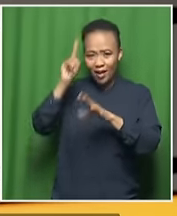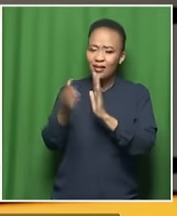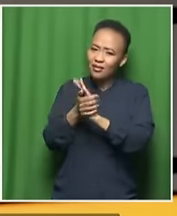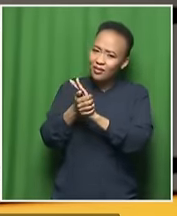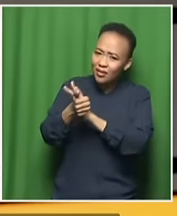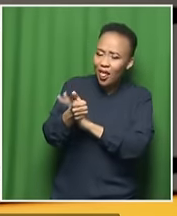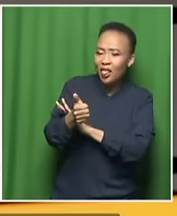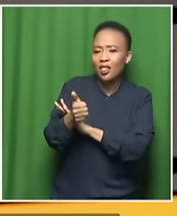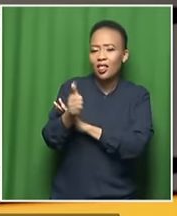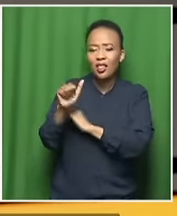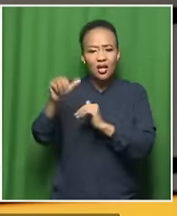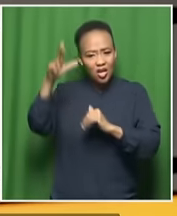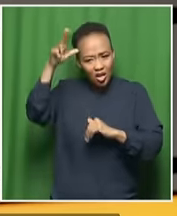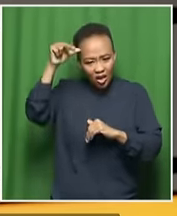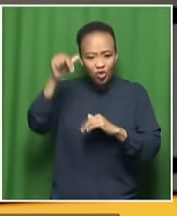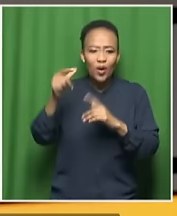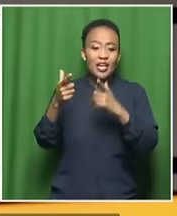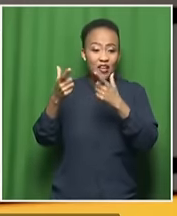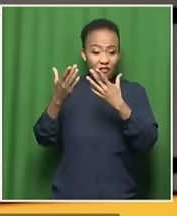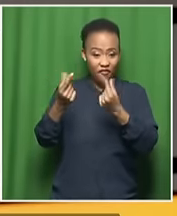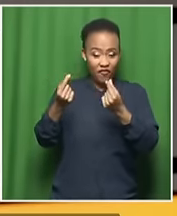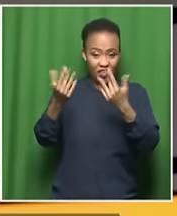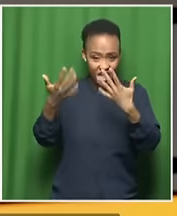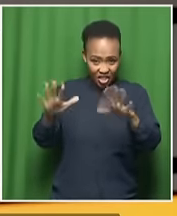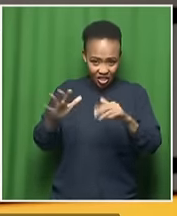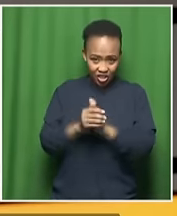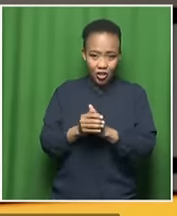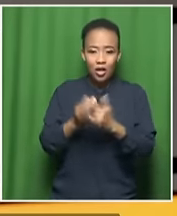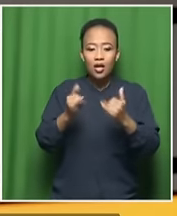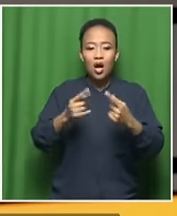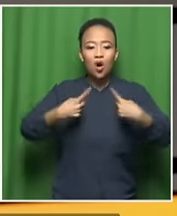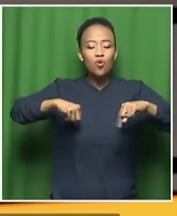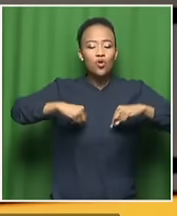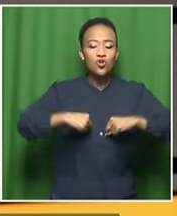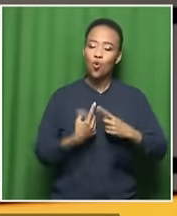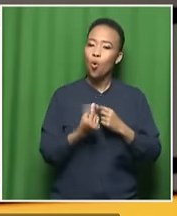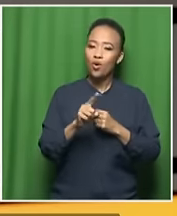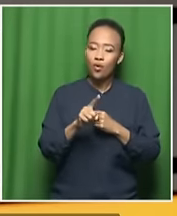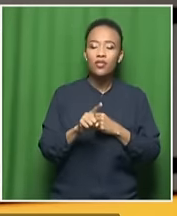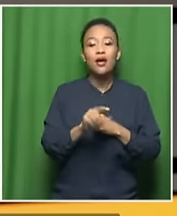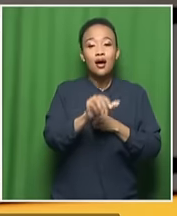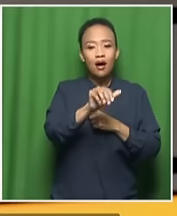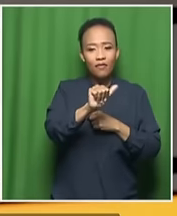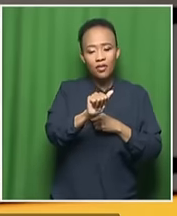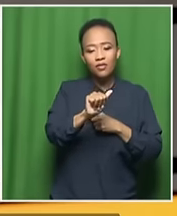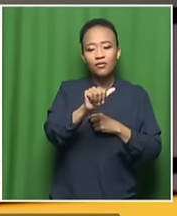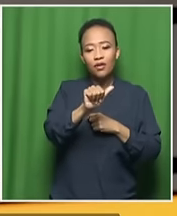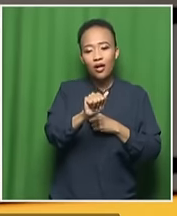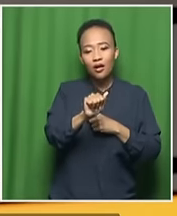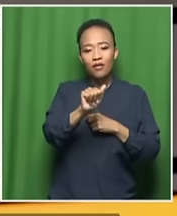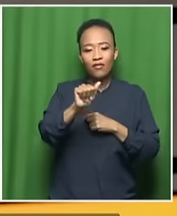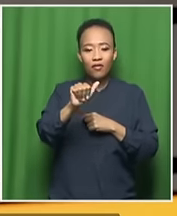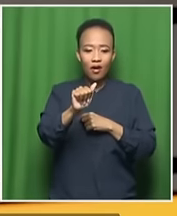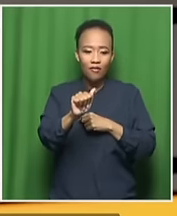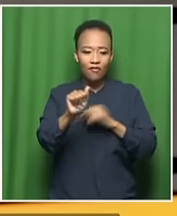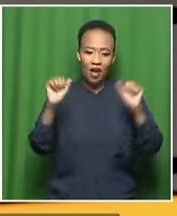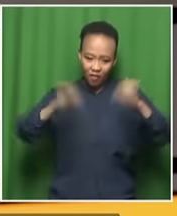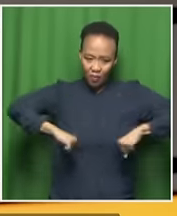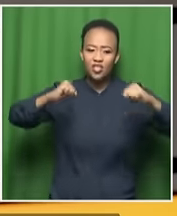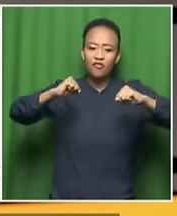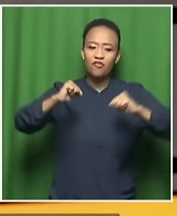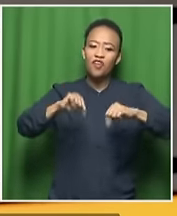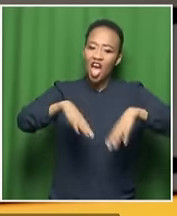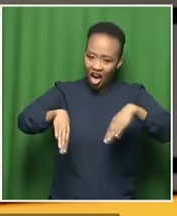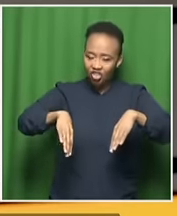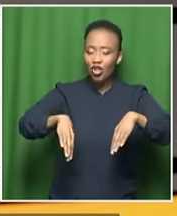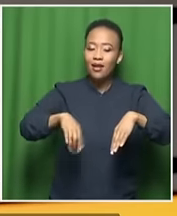say that we must do away with affirmative action in this sense, that we must actually unlock